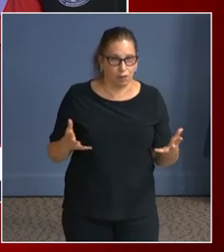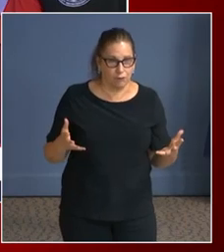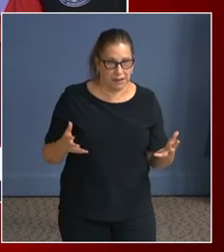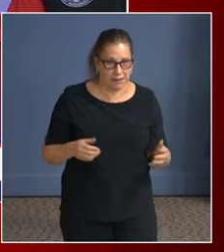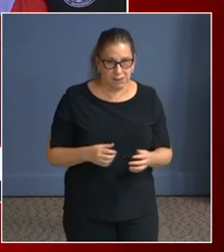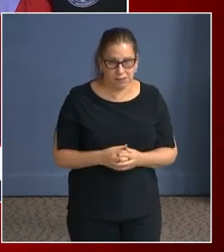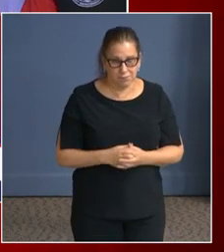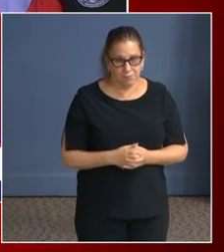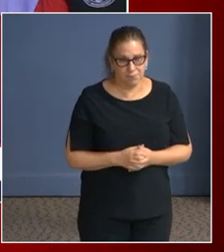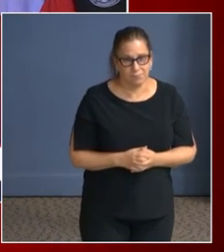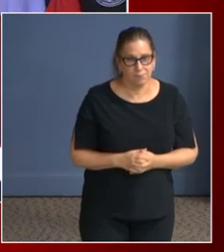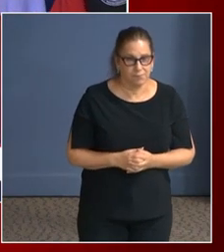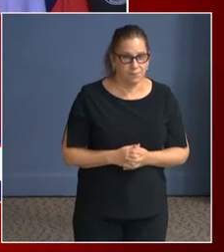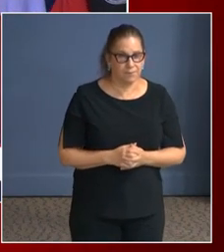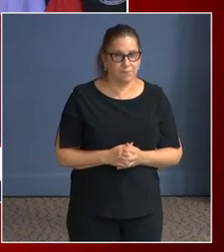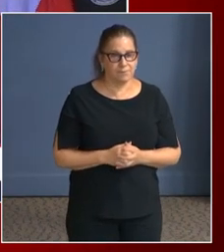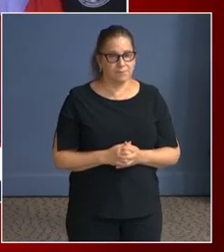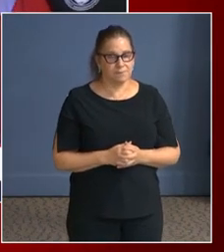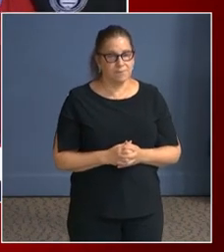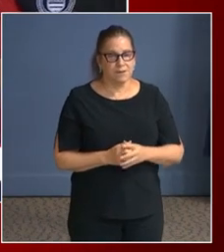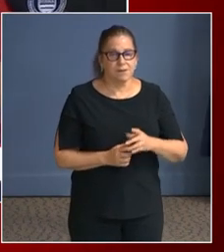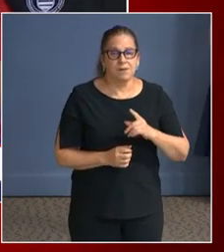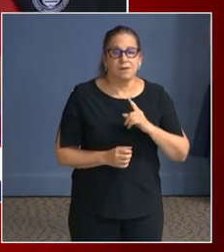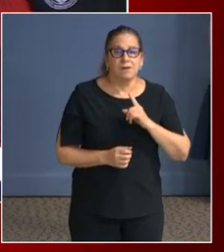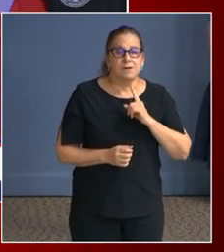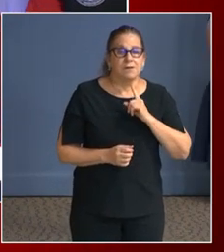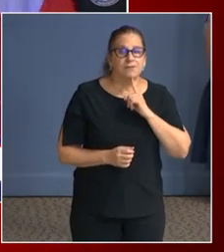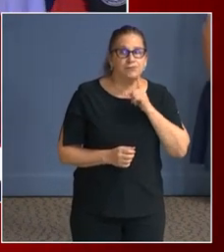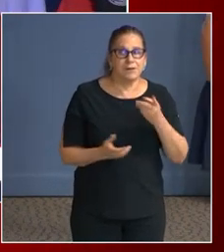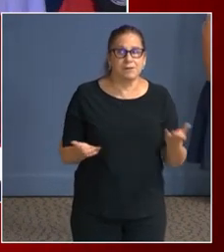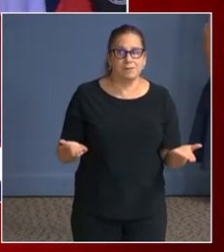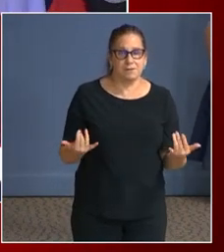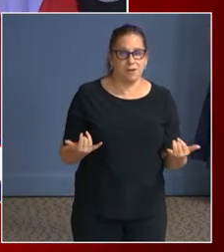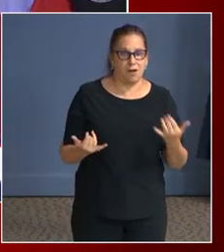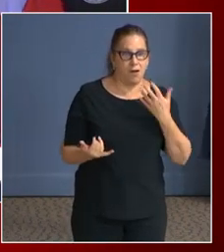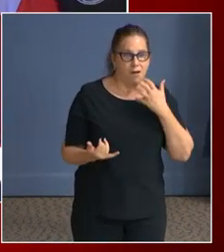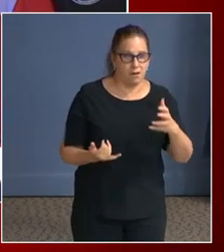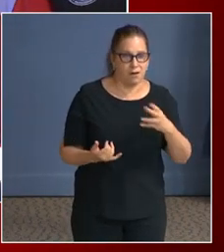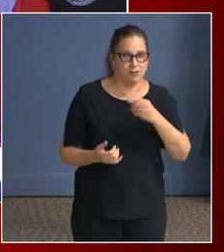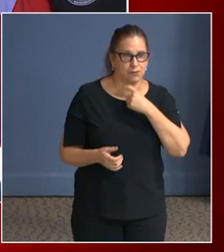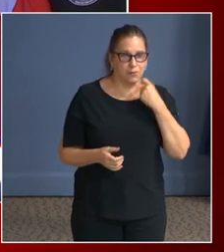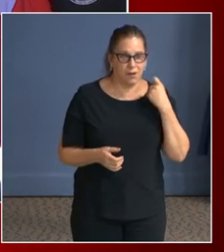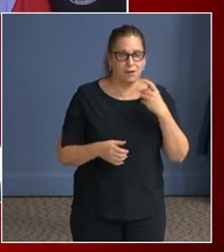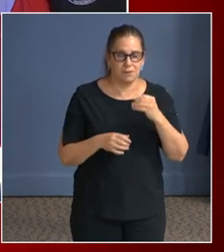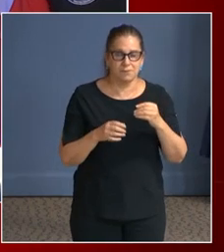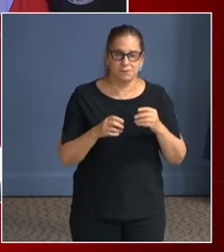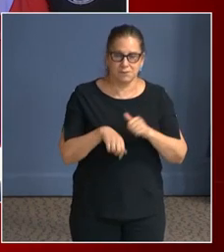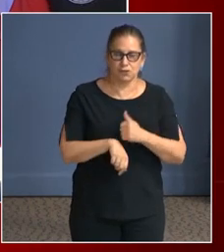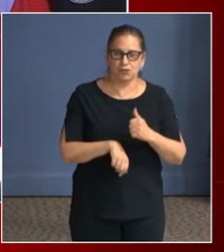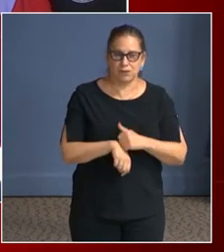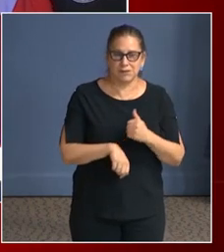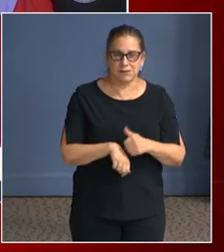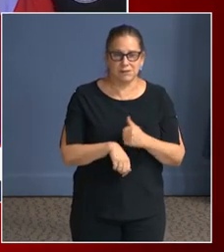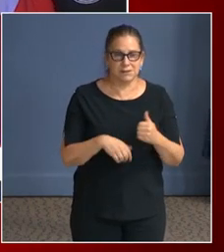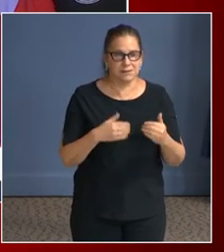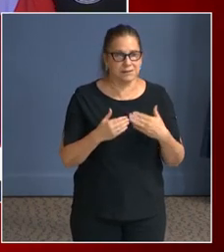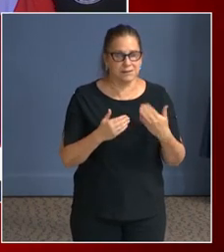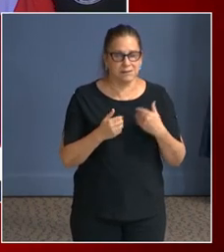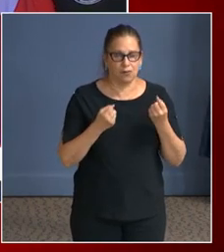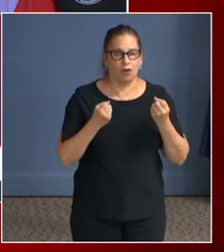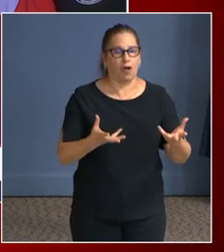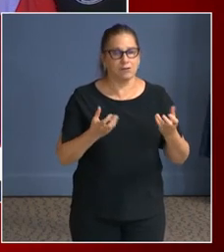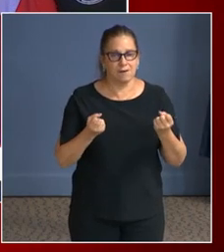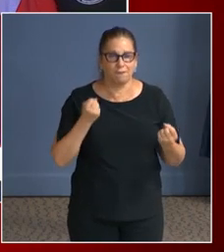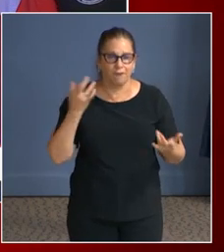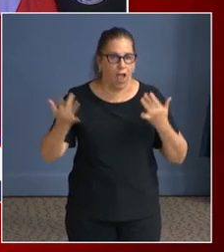It's hot, it's dry. Homes are in danger of catching fire, which puts both lives and property